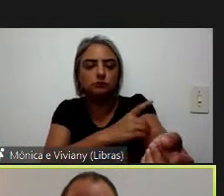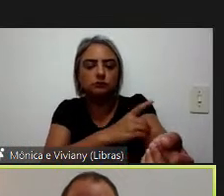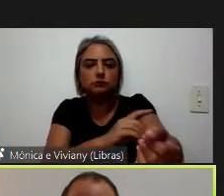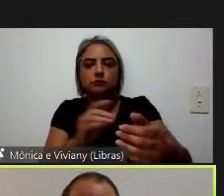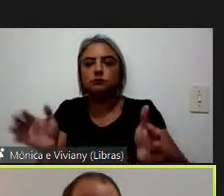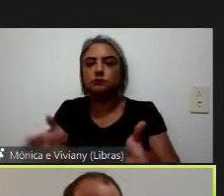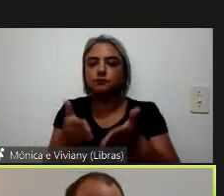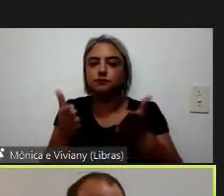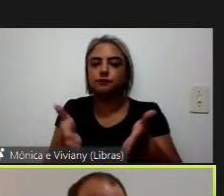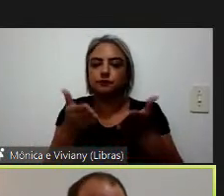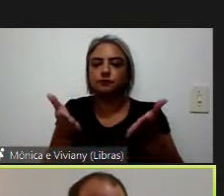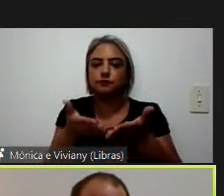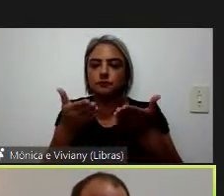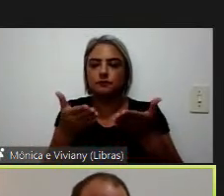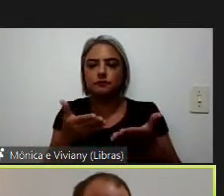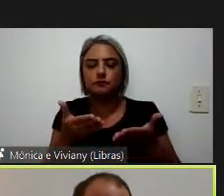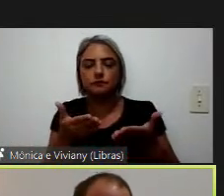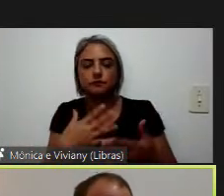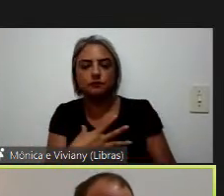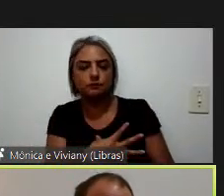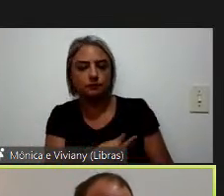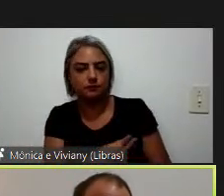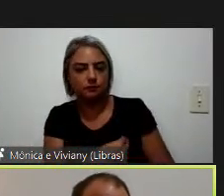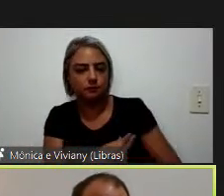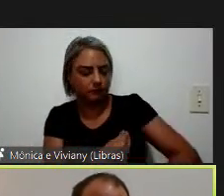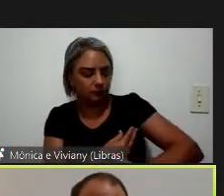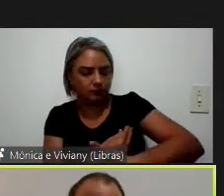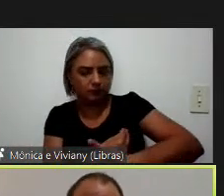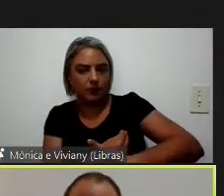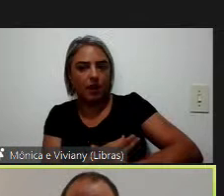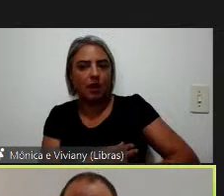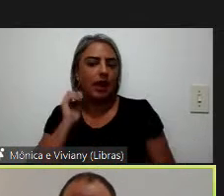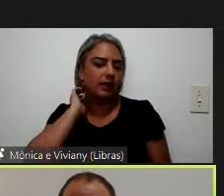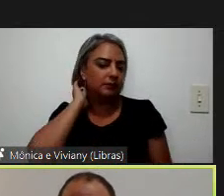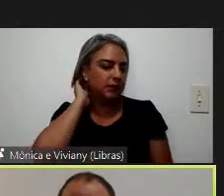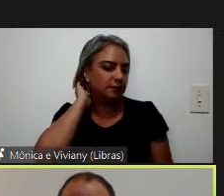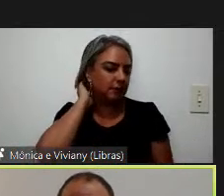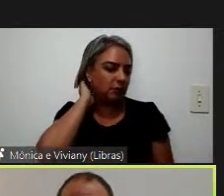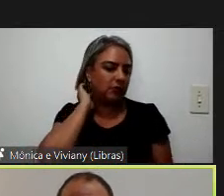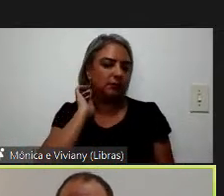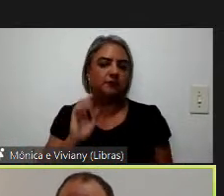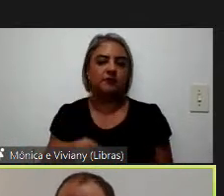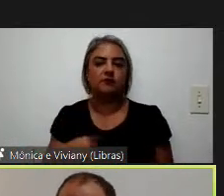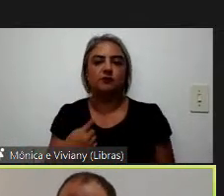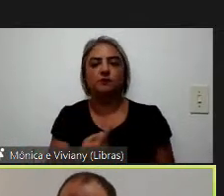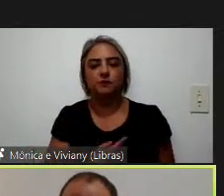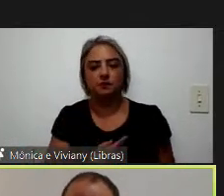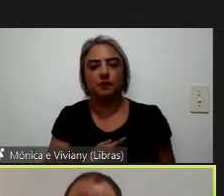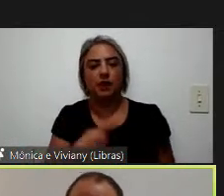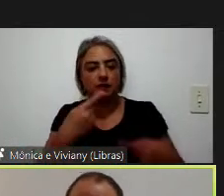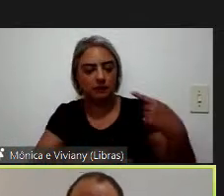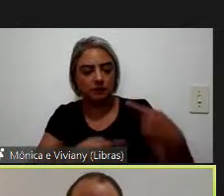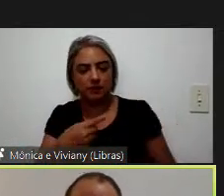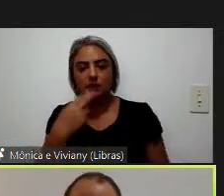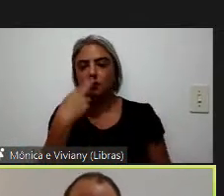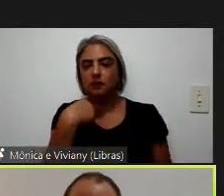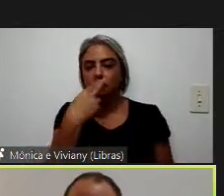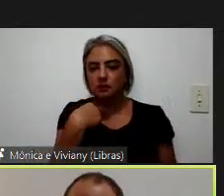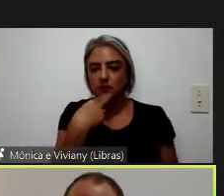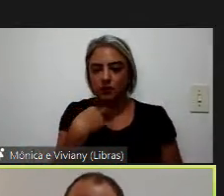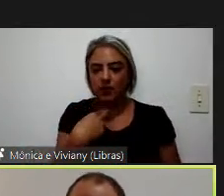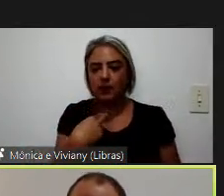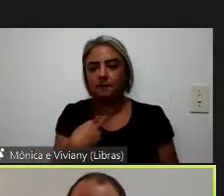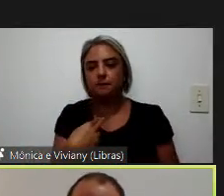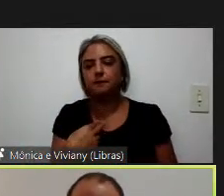So these are all critical nutrition interventions. Of course, it depends on the